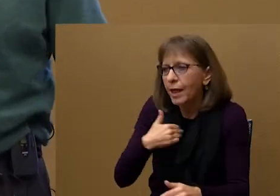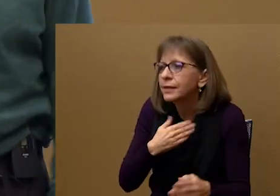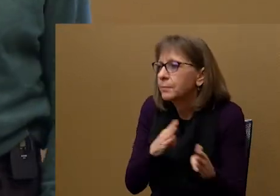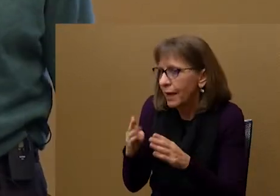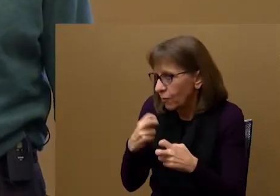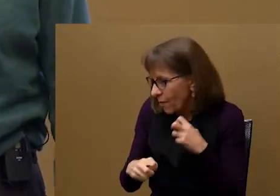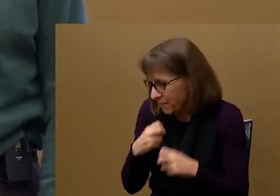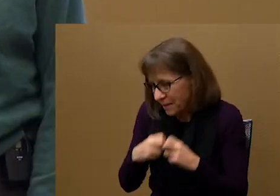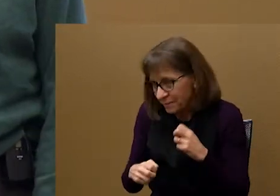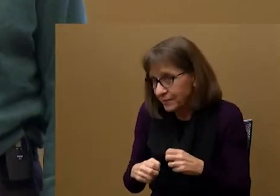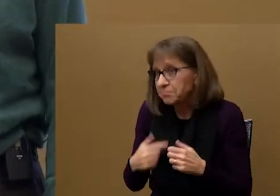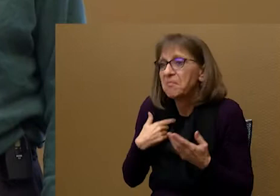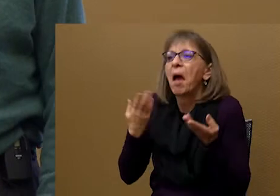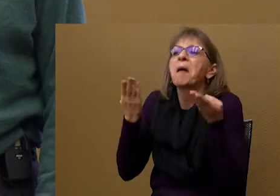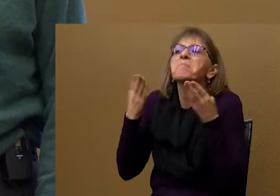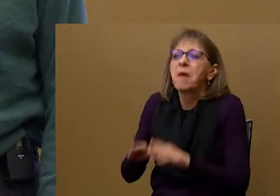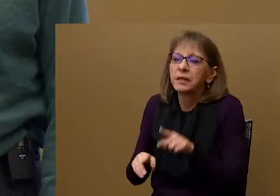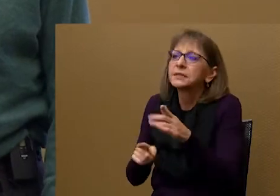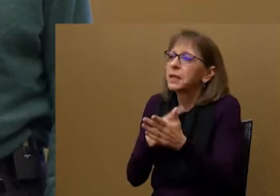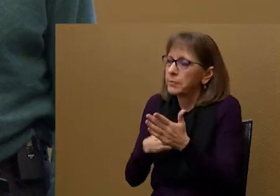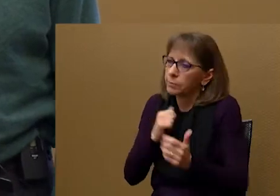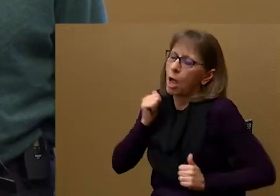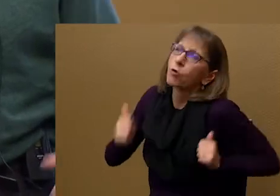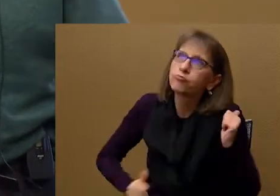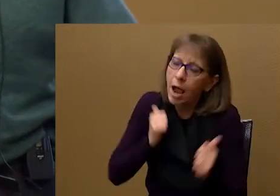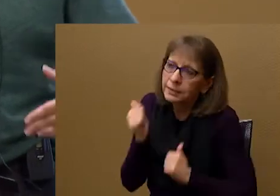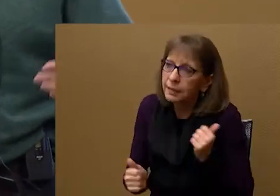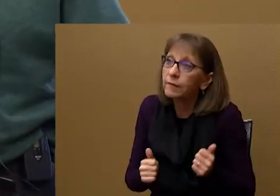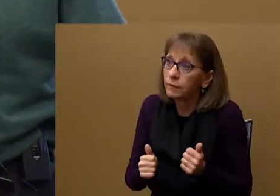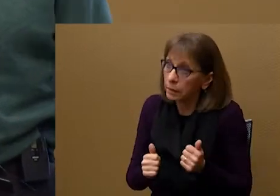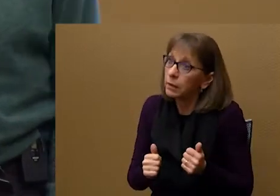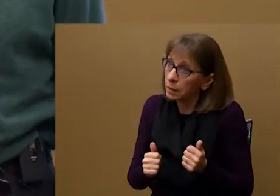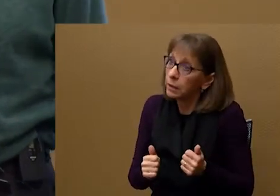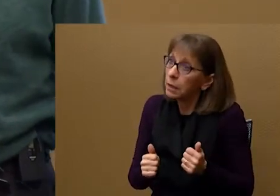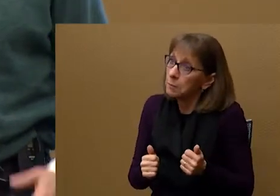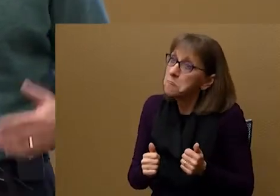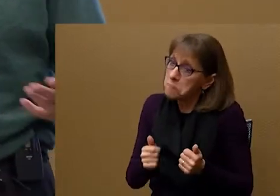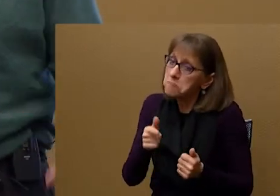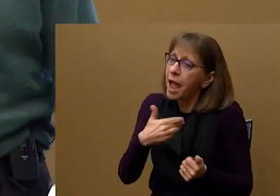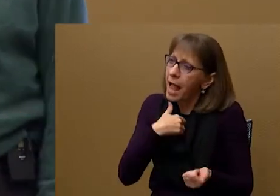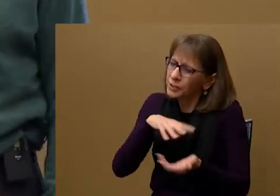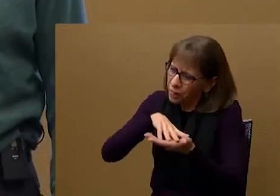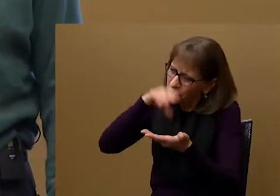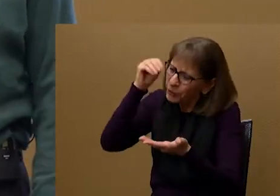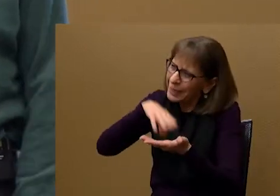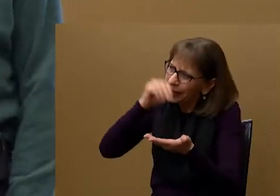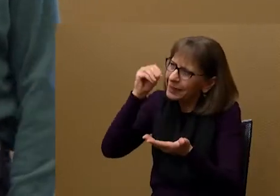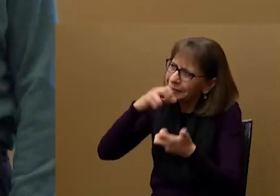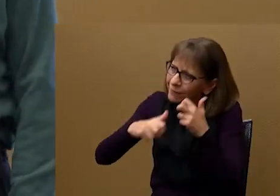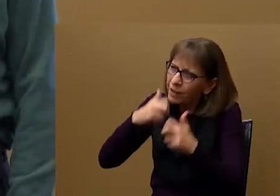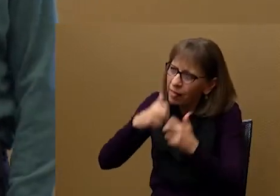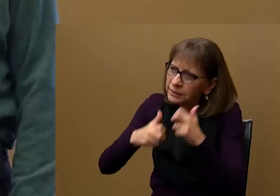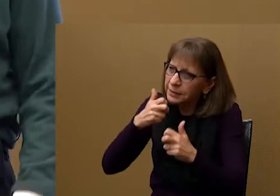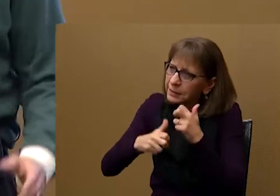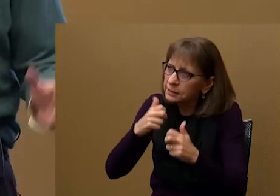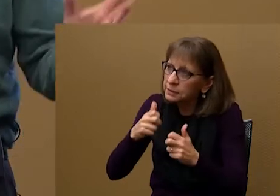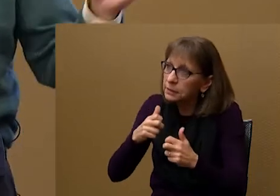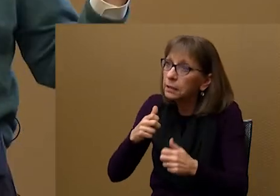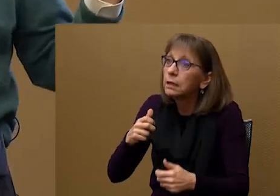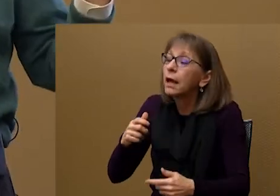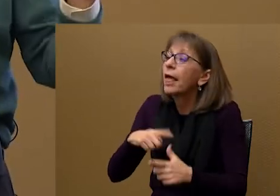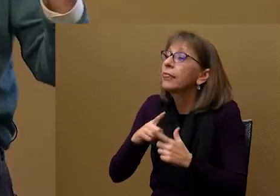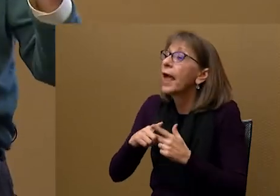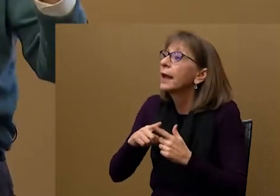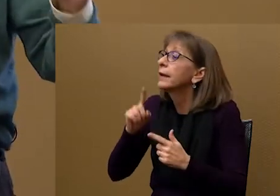has behavior problems. I bet the child is sometimes aggressive. I bet the child has learning problems. You bring